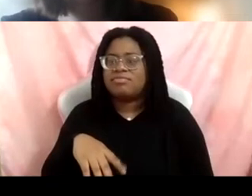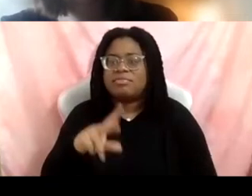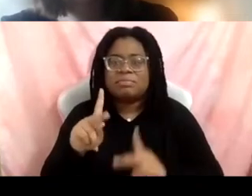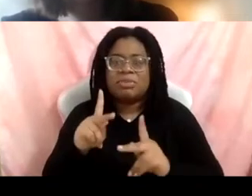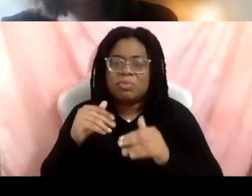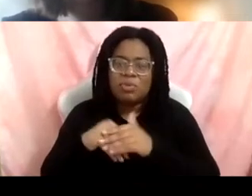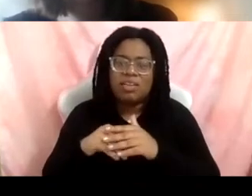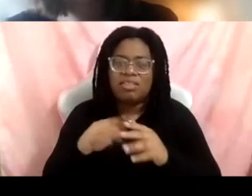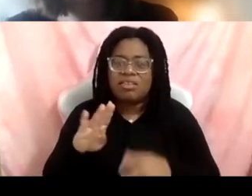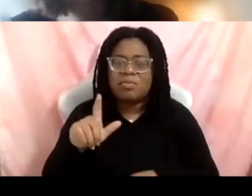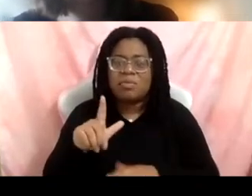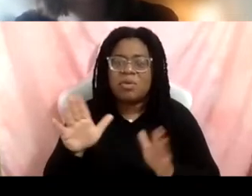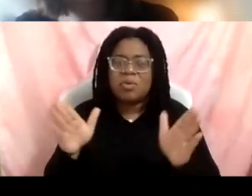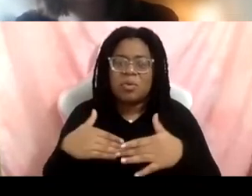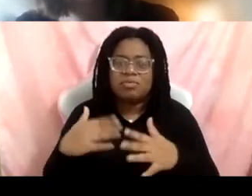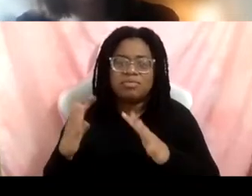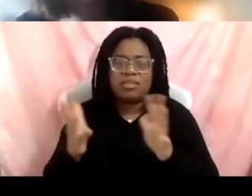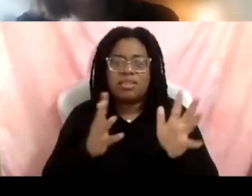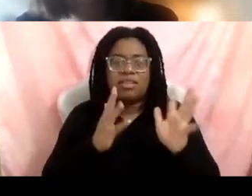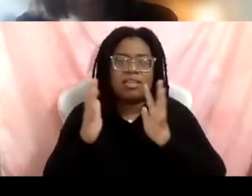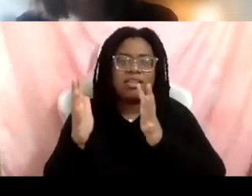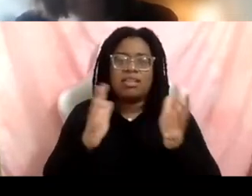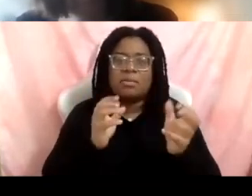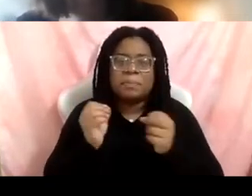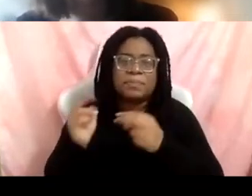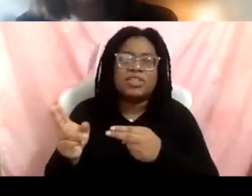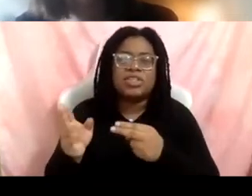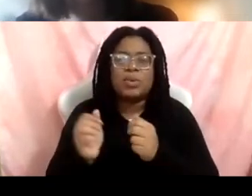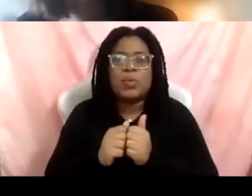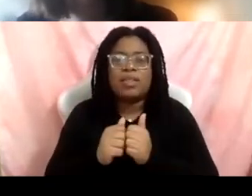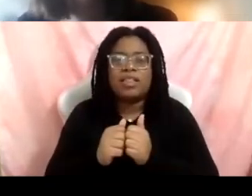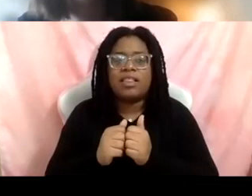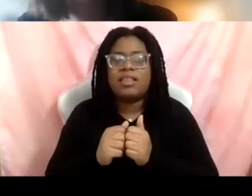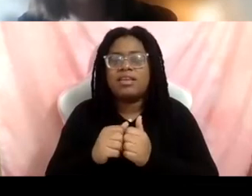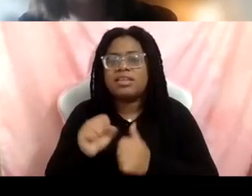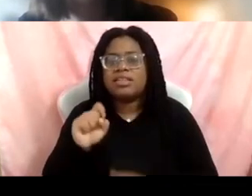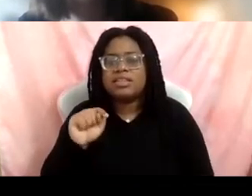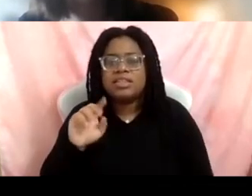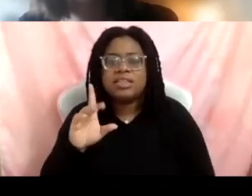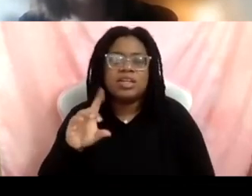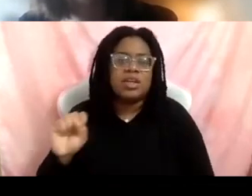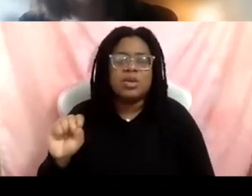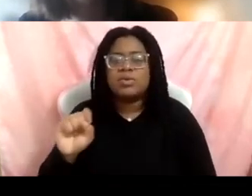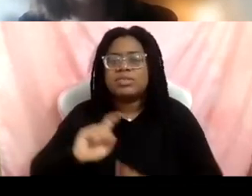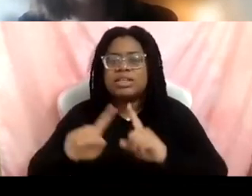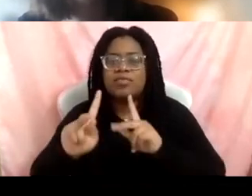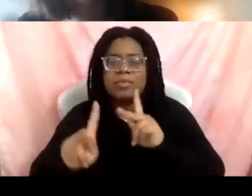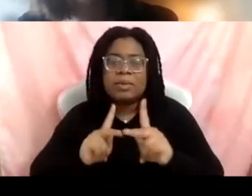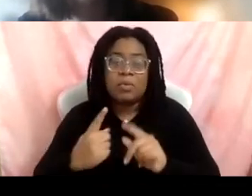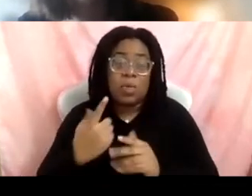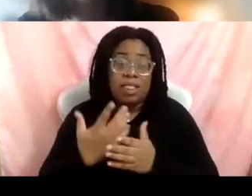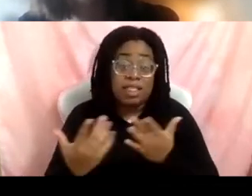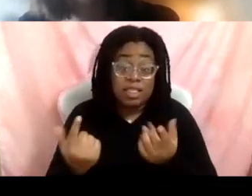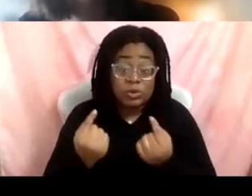ballroom, all like talking and pitching to like studios and all these different people. And one of the things that they did